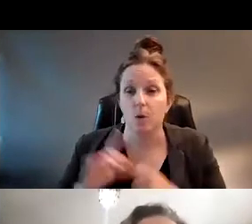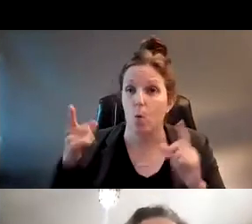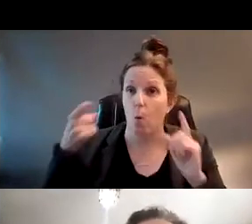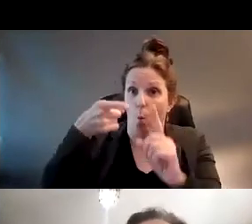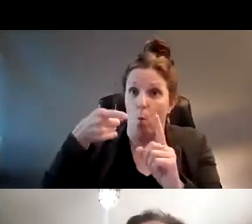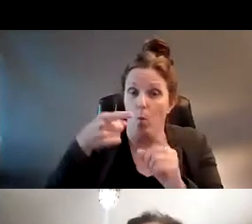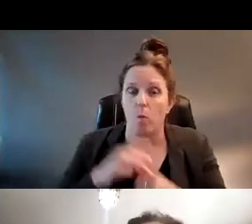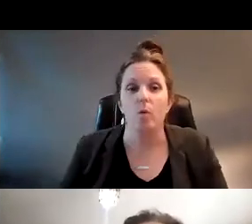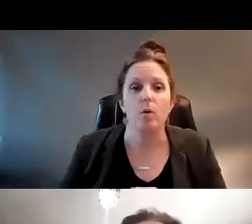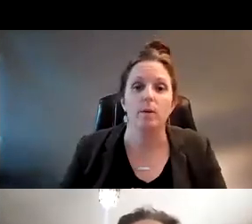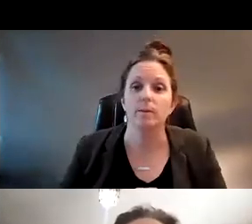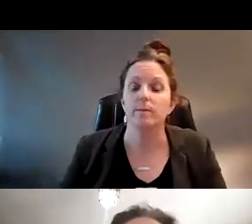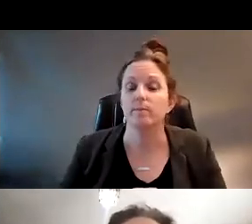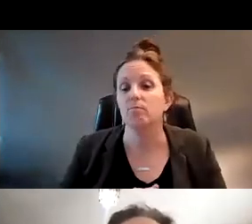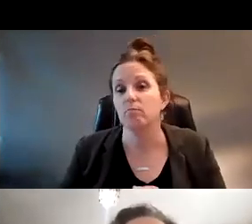is to